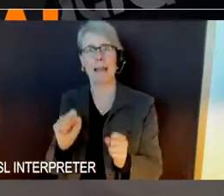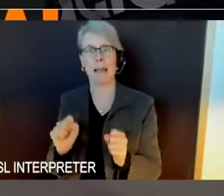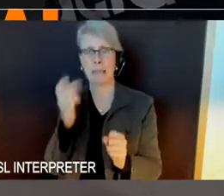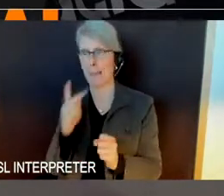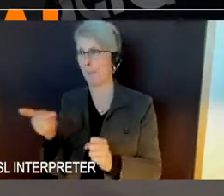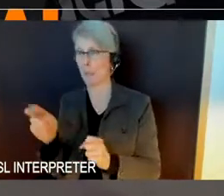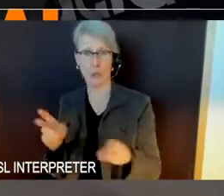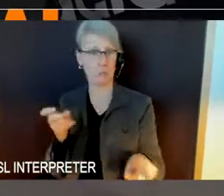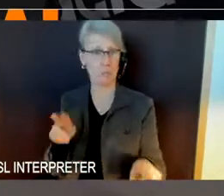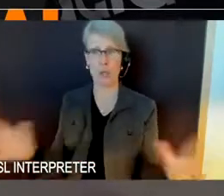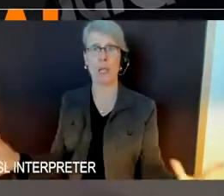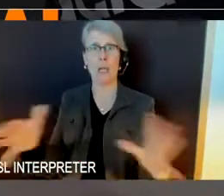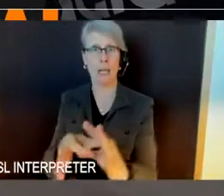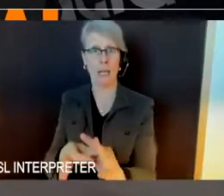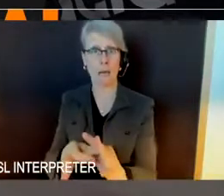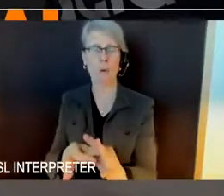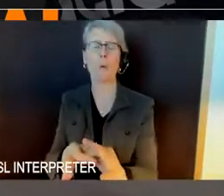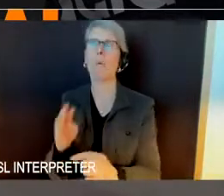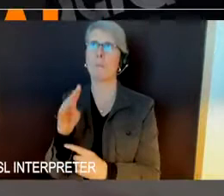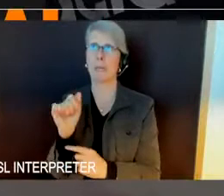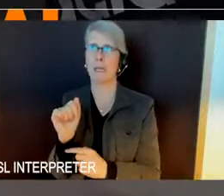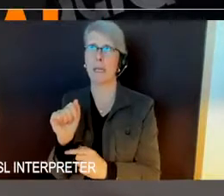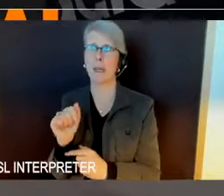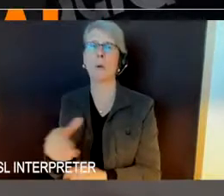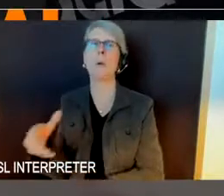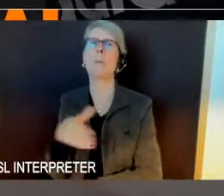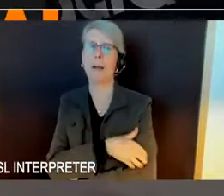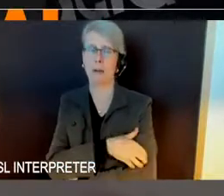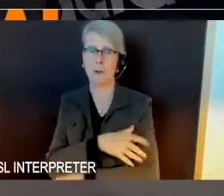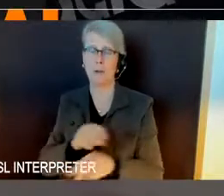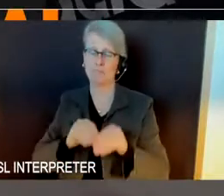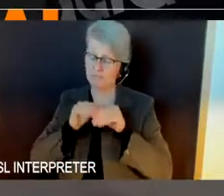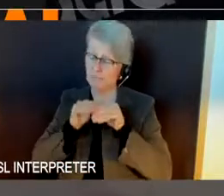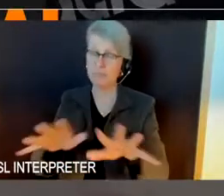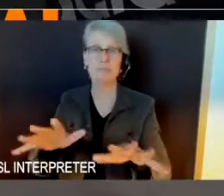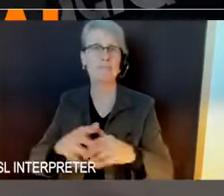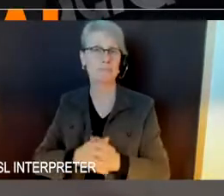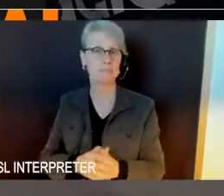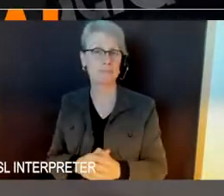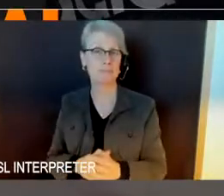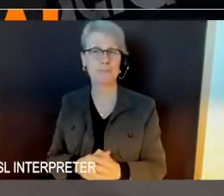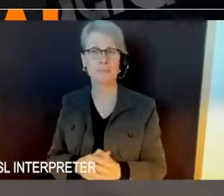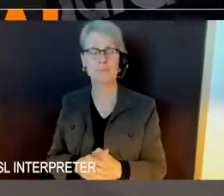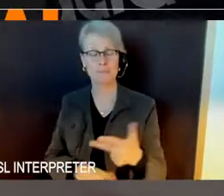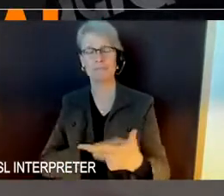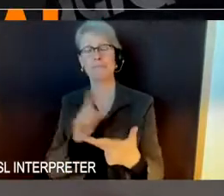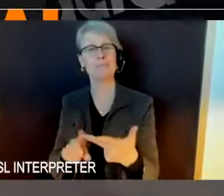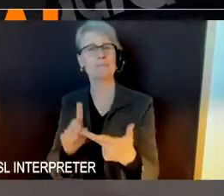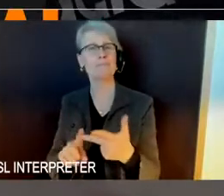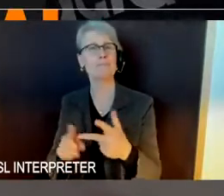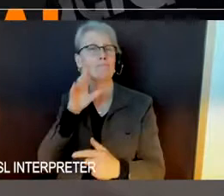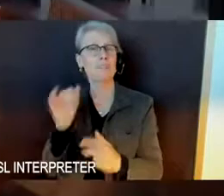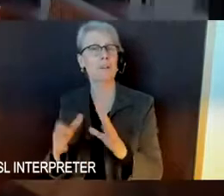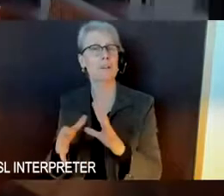that links peers with each other is a media that has deep power and force.